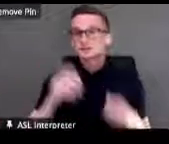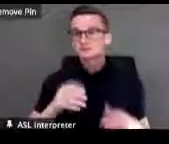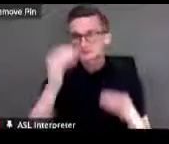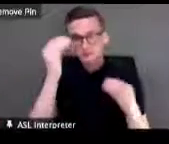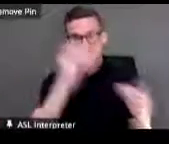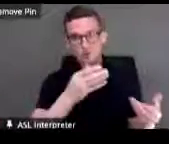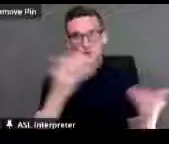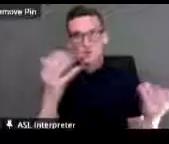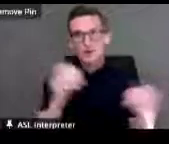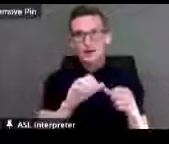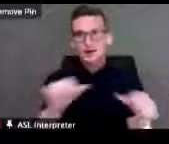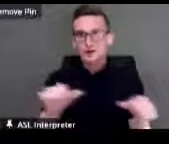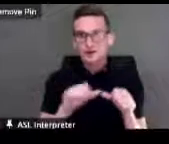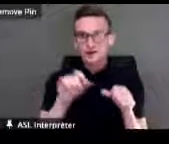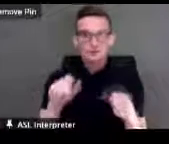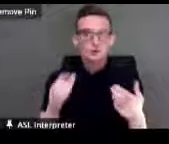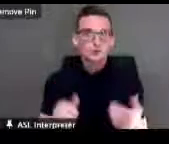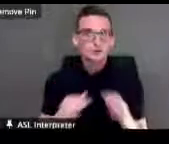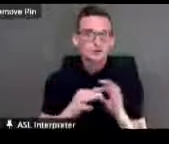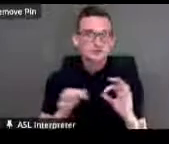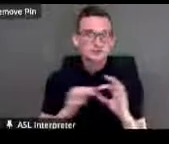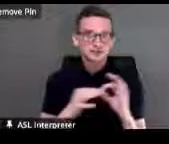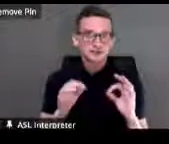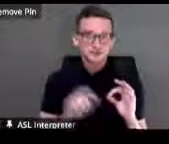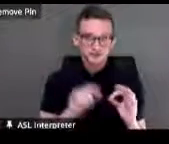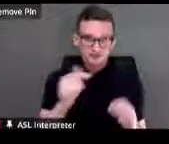the floor is yours.